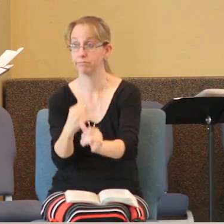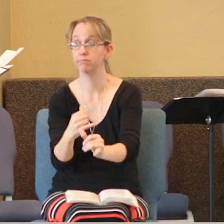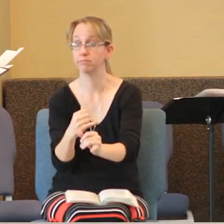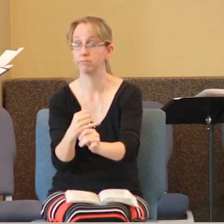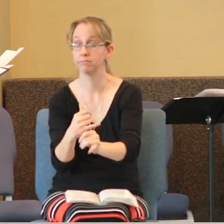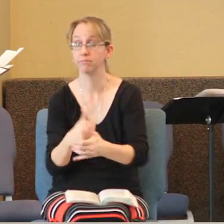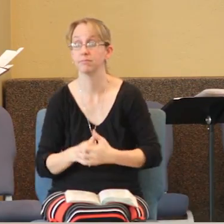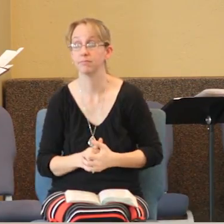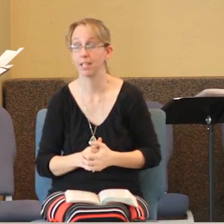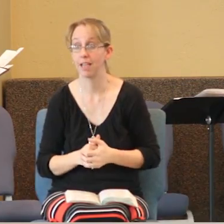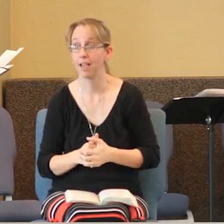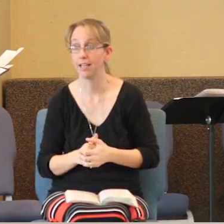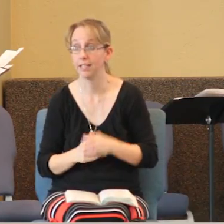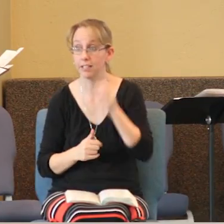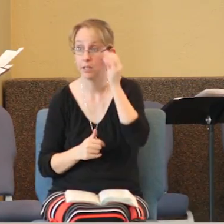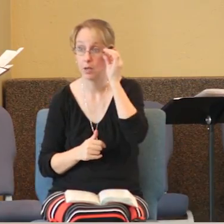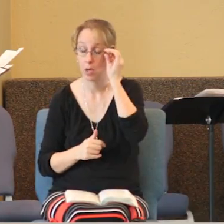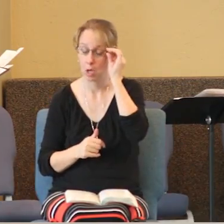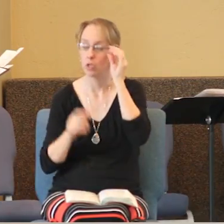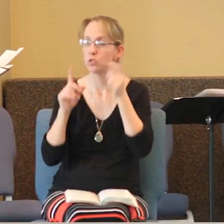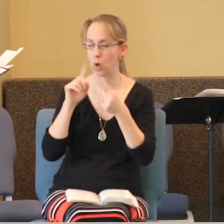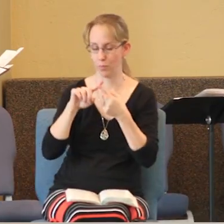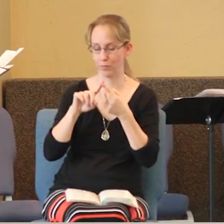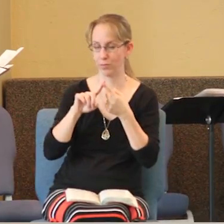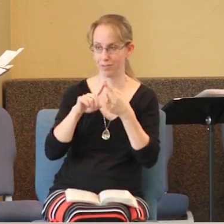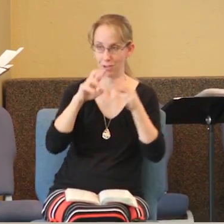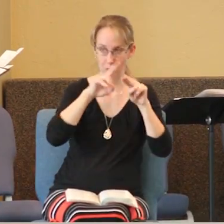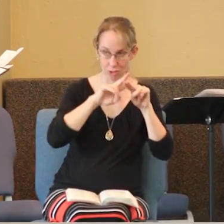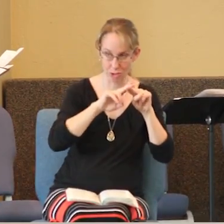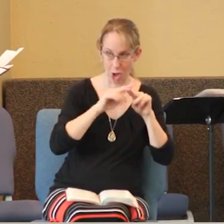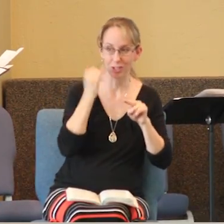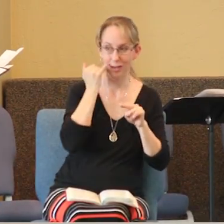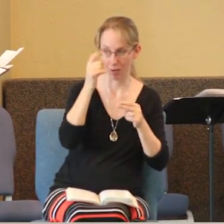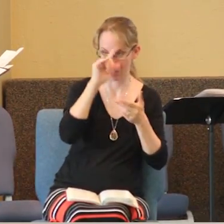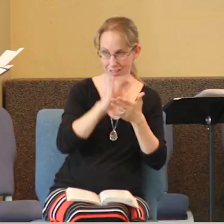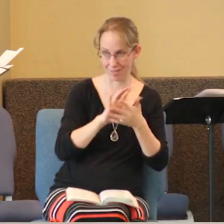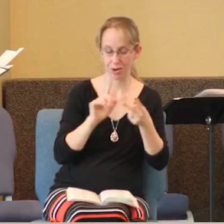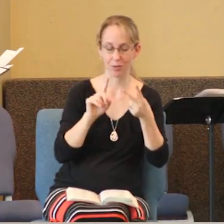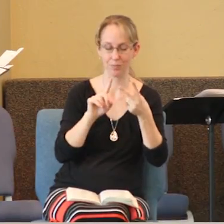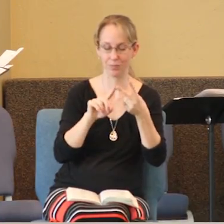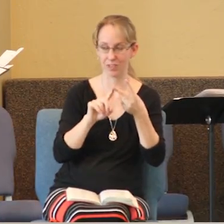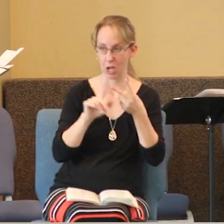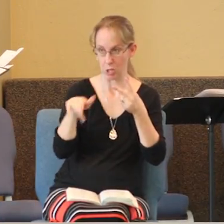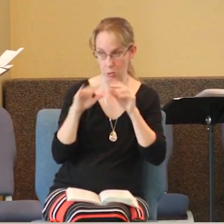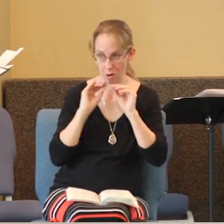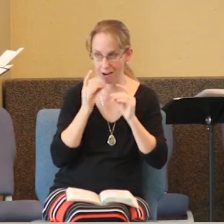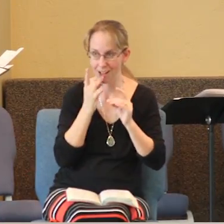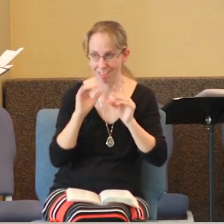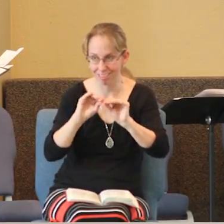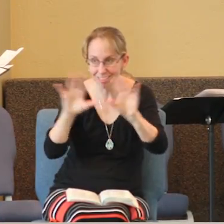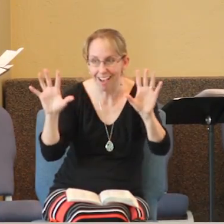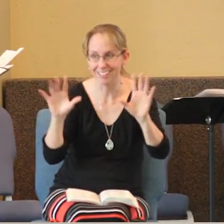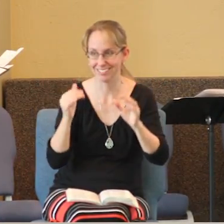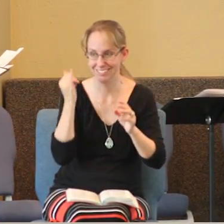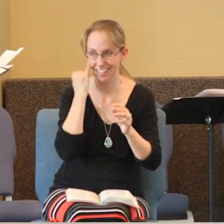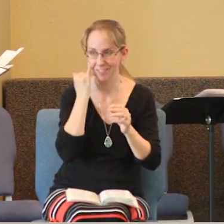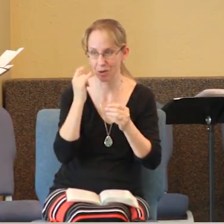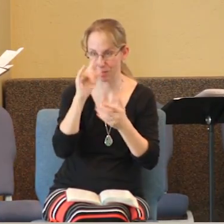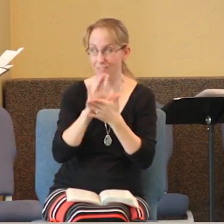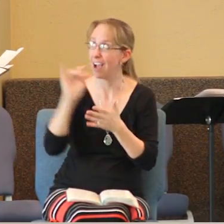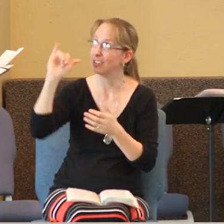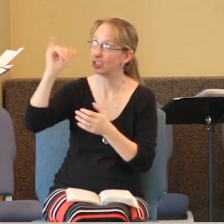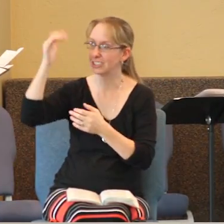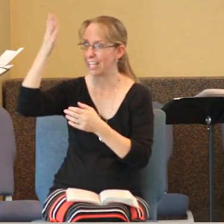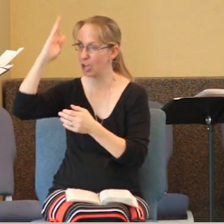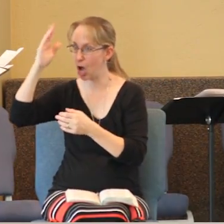of the world. So you are salt if you're a believer. You are light if you are a believer. And just as